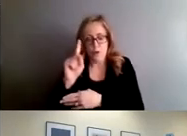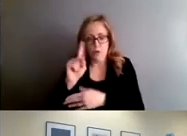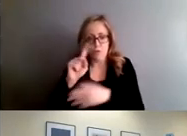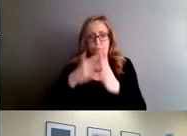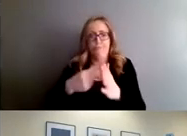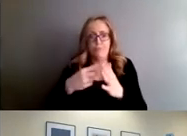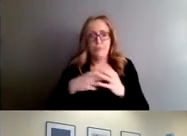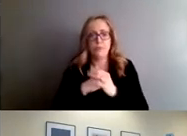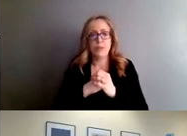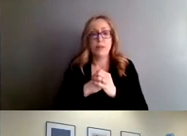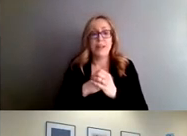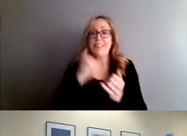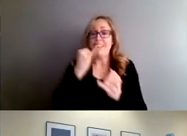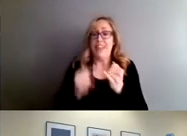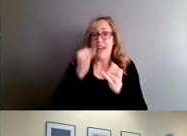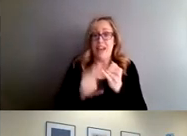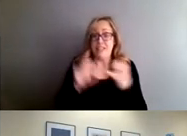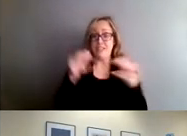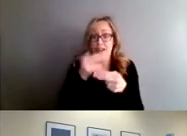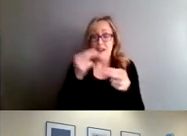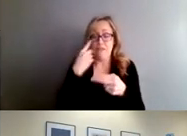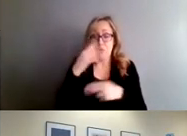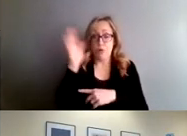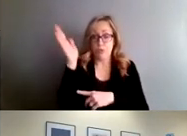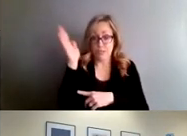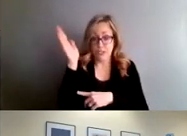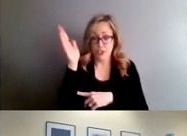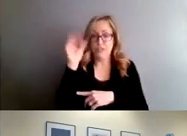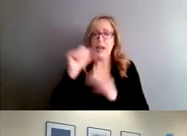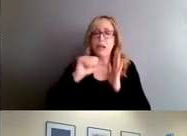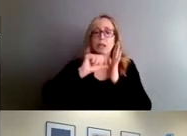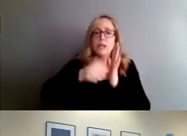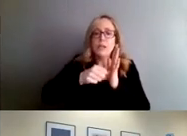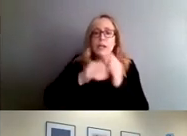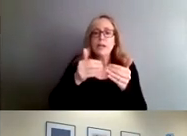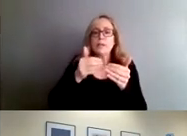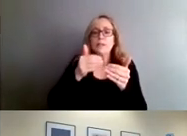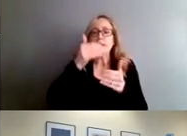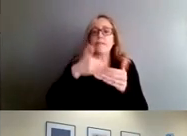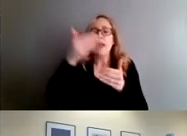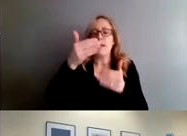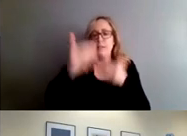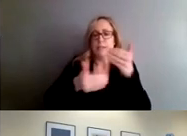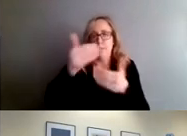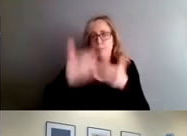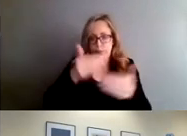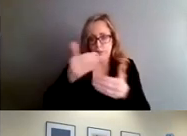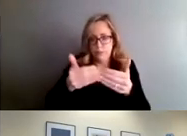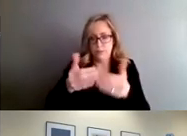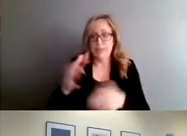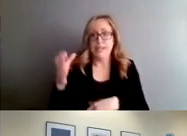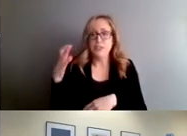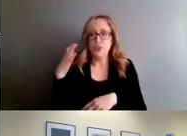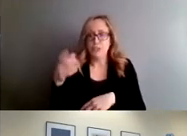Our final slide of the presentation emphasizes the next steps that we're taking. As Chief Phillips just